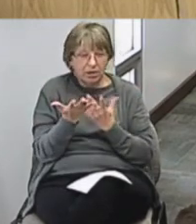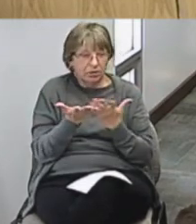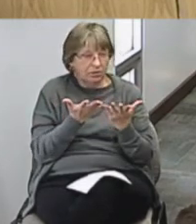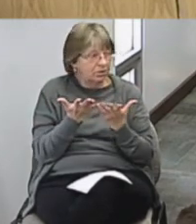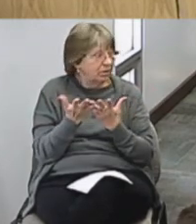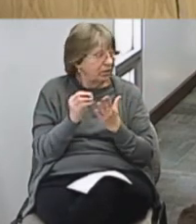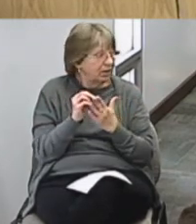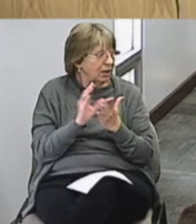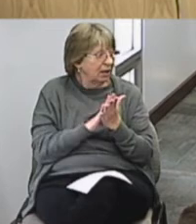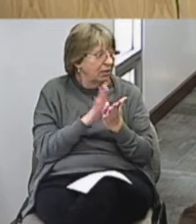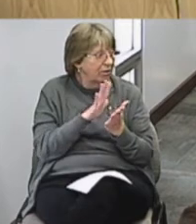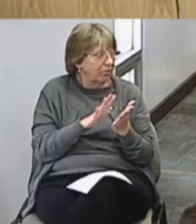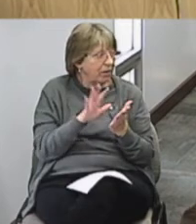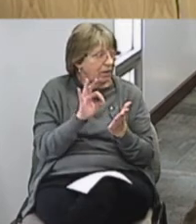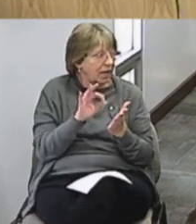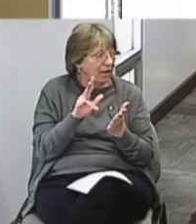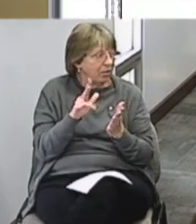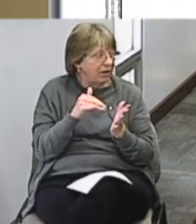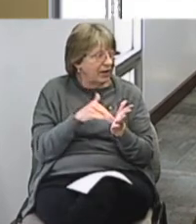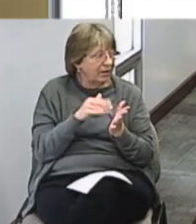the contract amount of